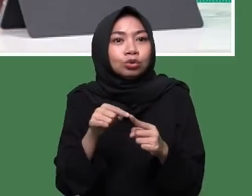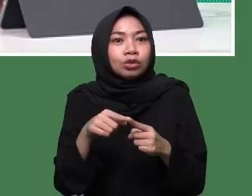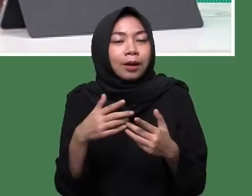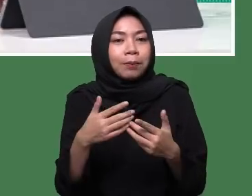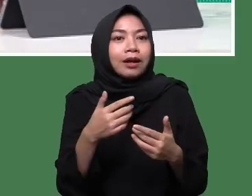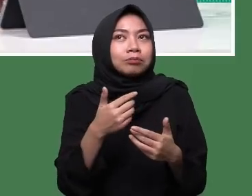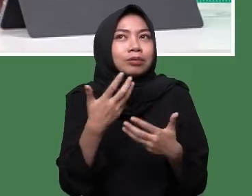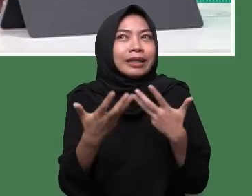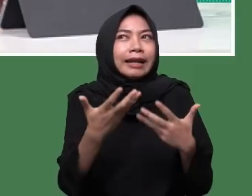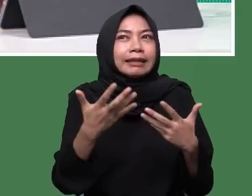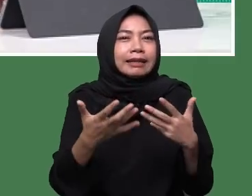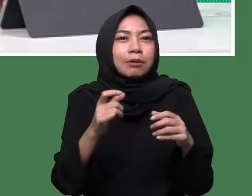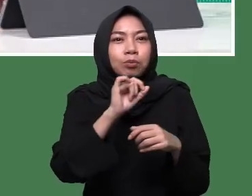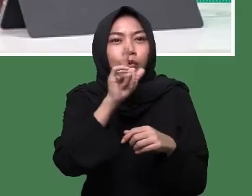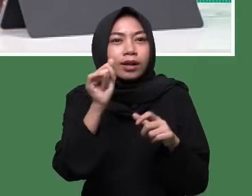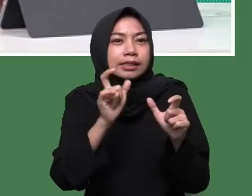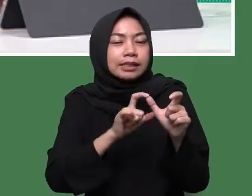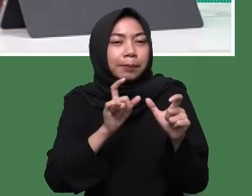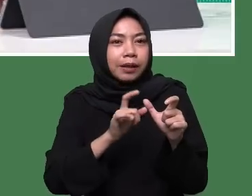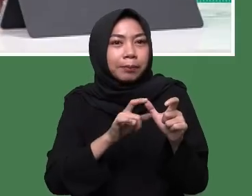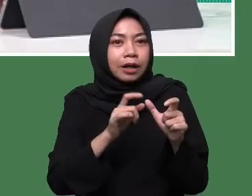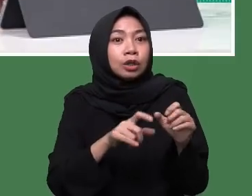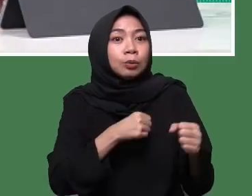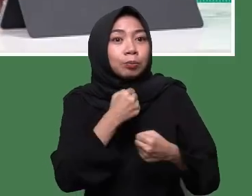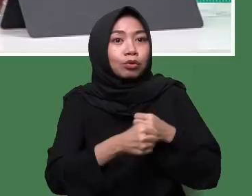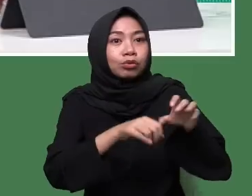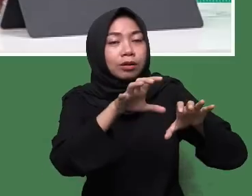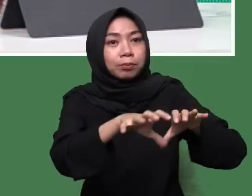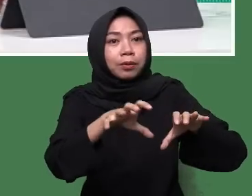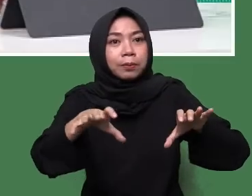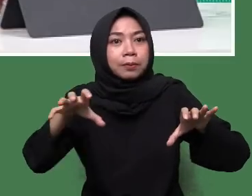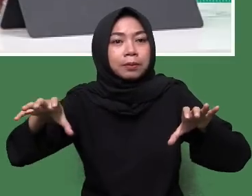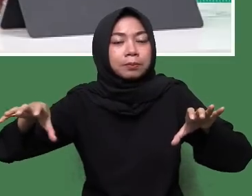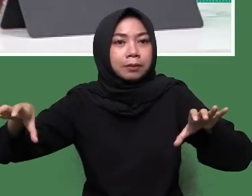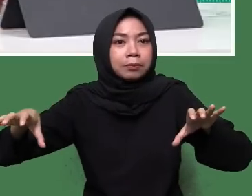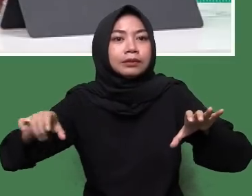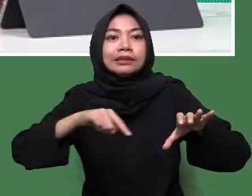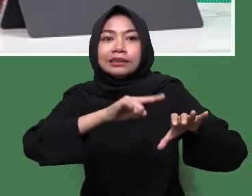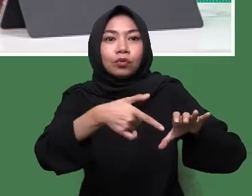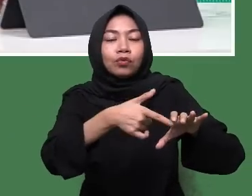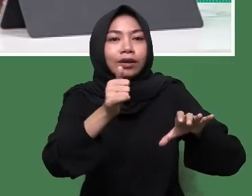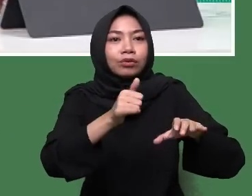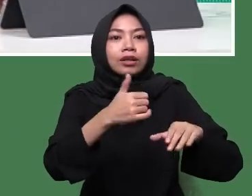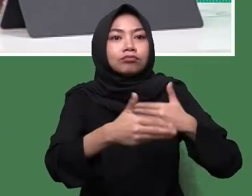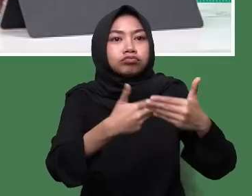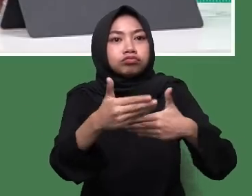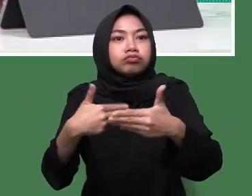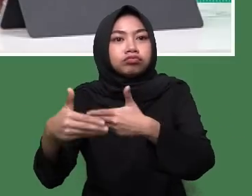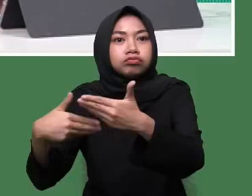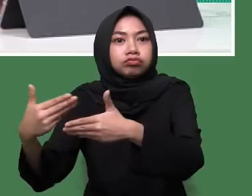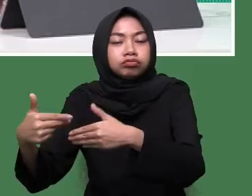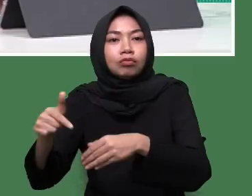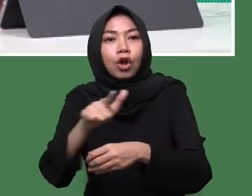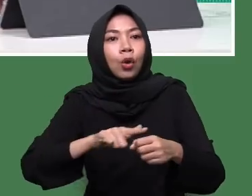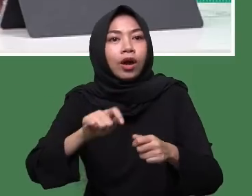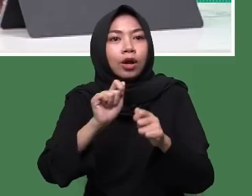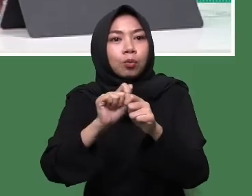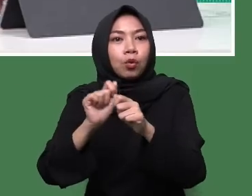starting September, several companies or institutions will be able to have the local